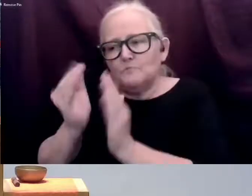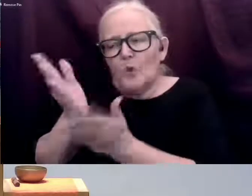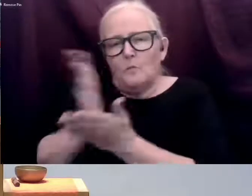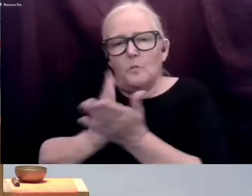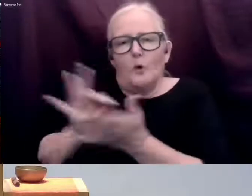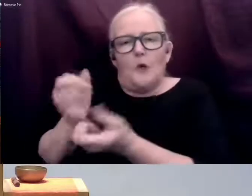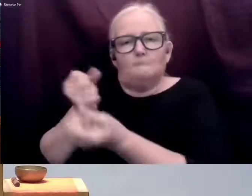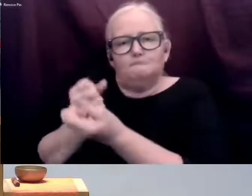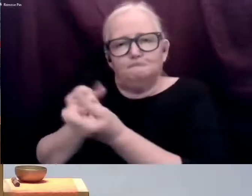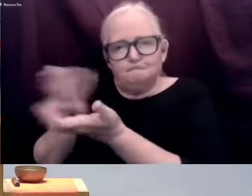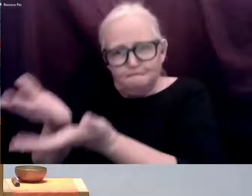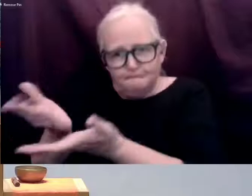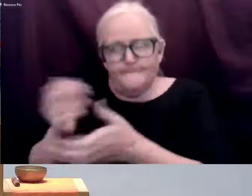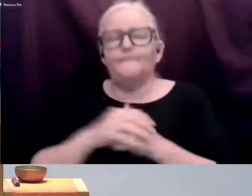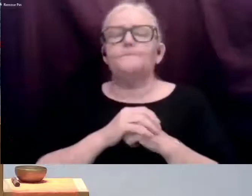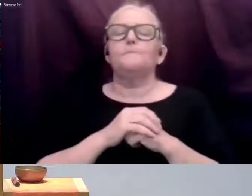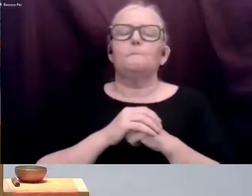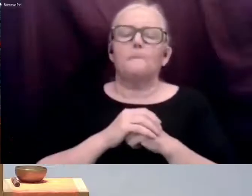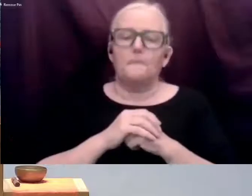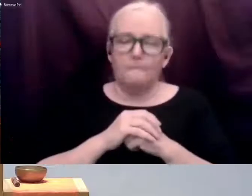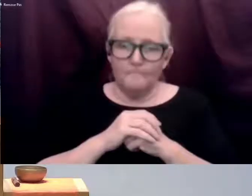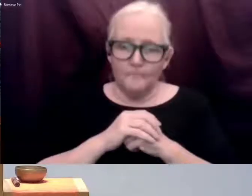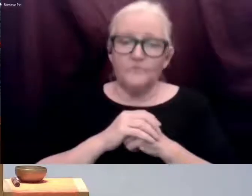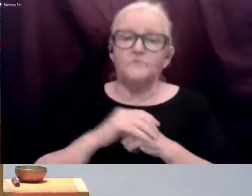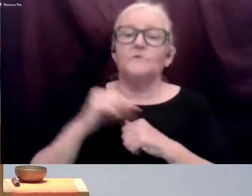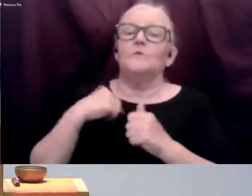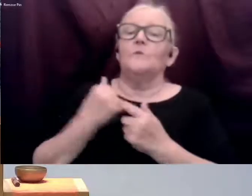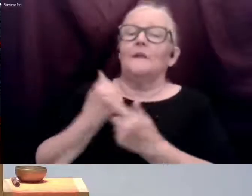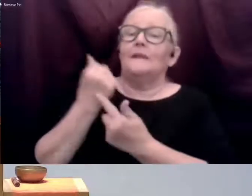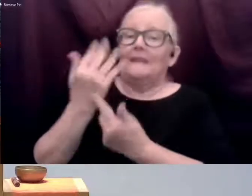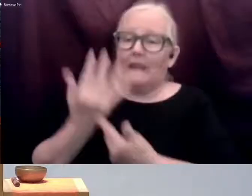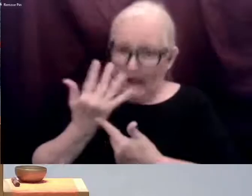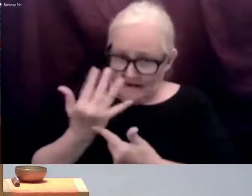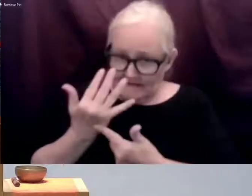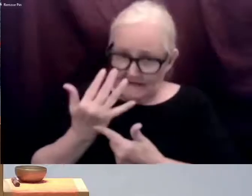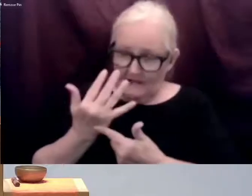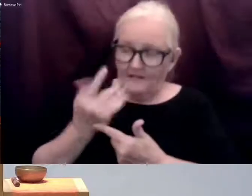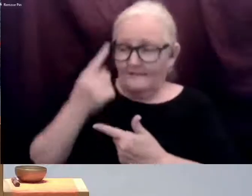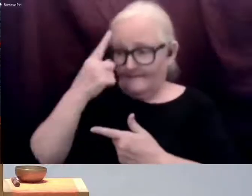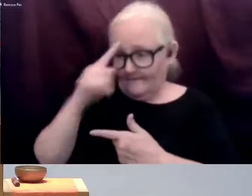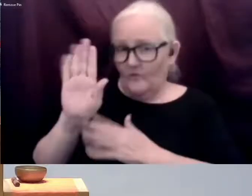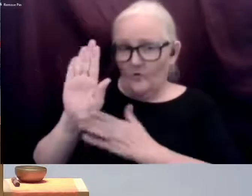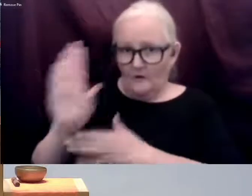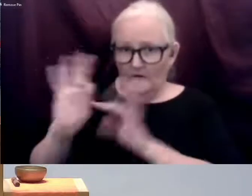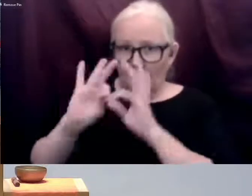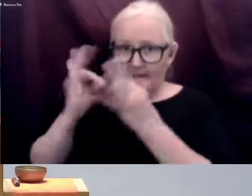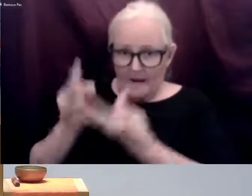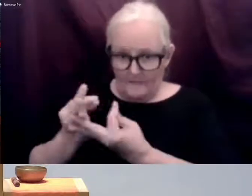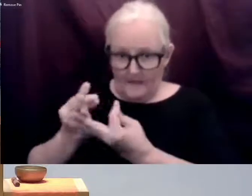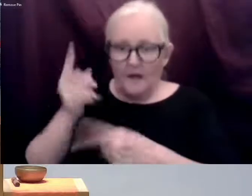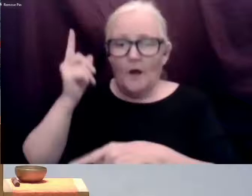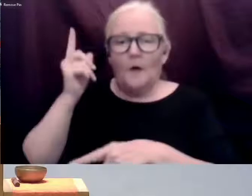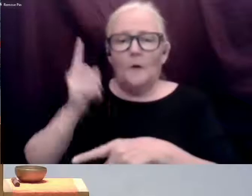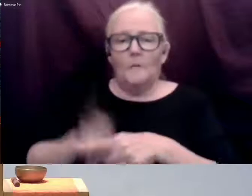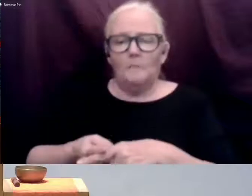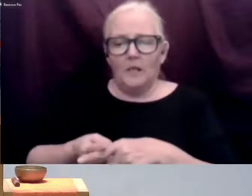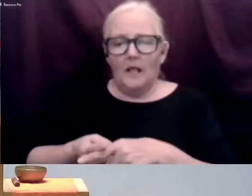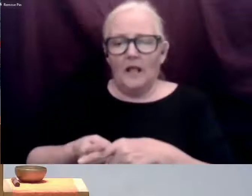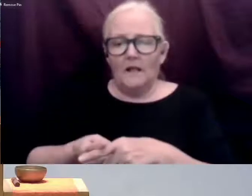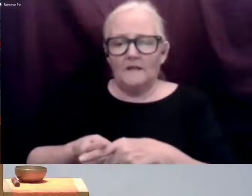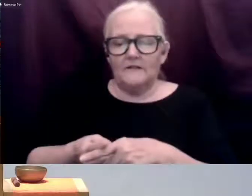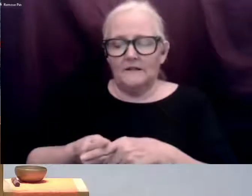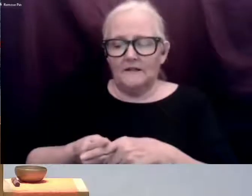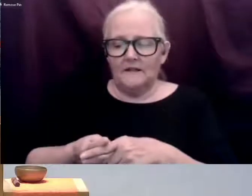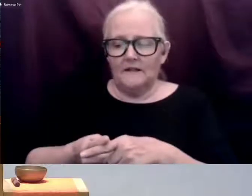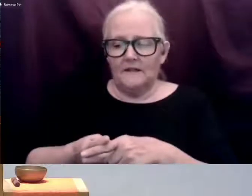Along with lighting our candle for them, we lift up their little little son who was just